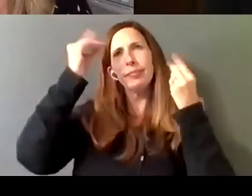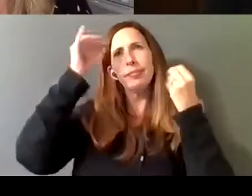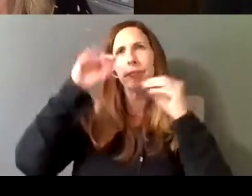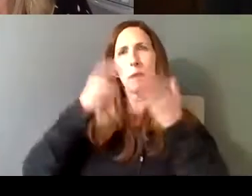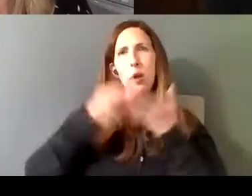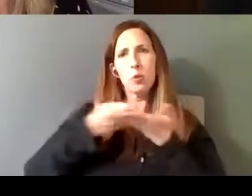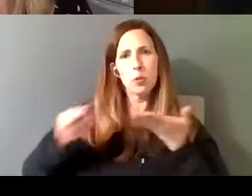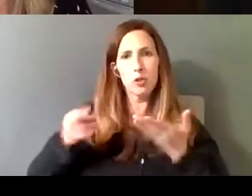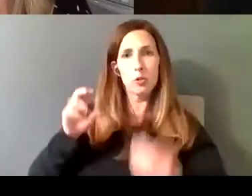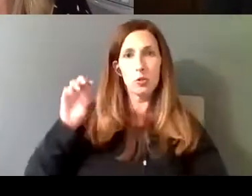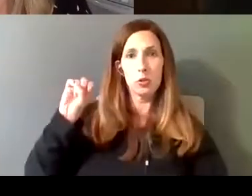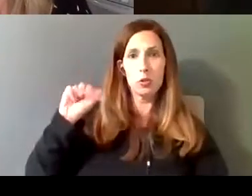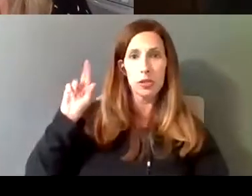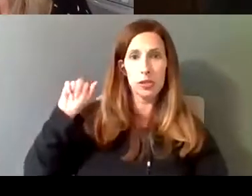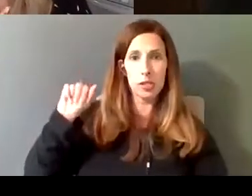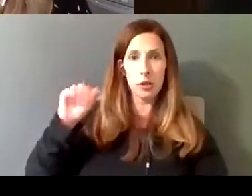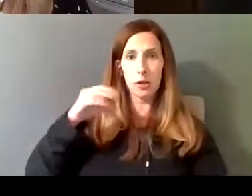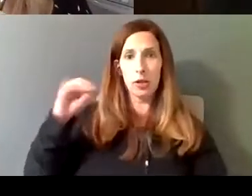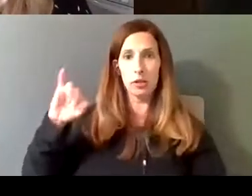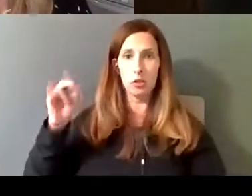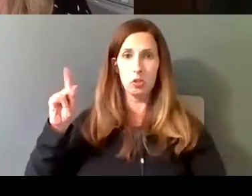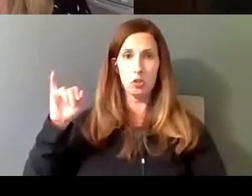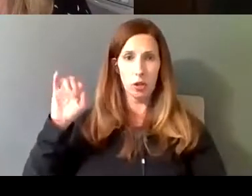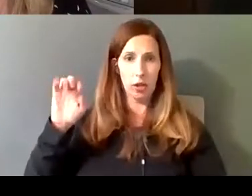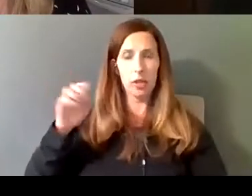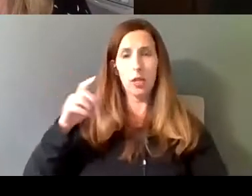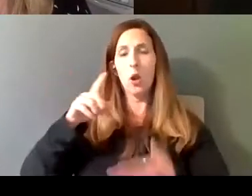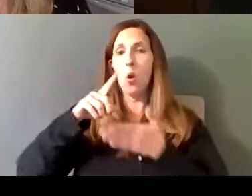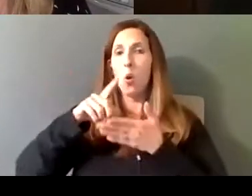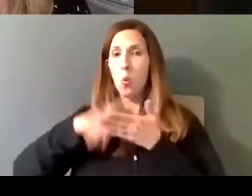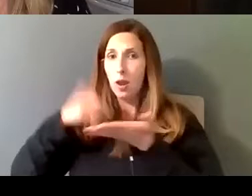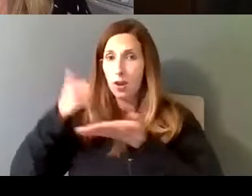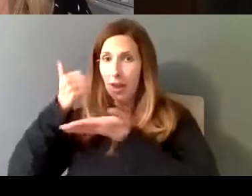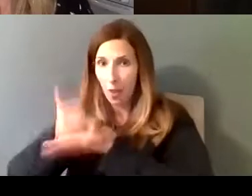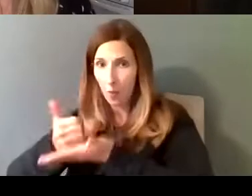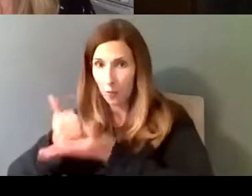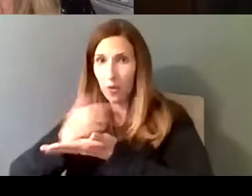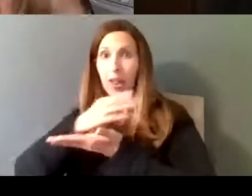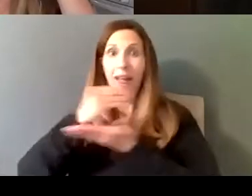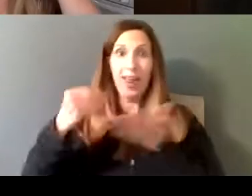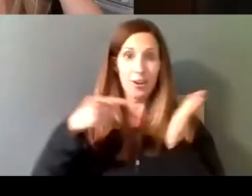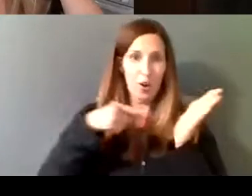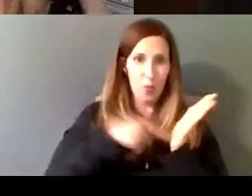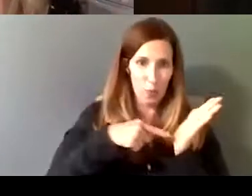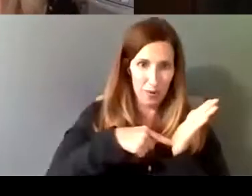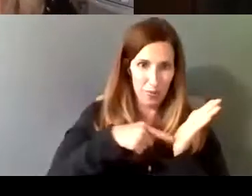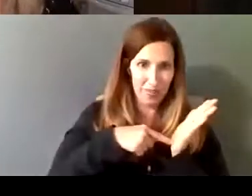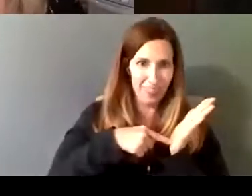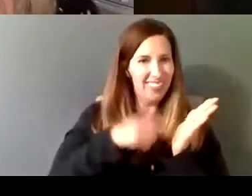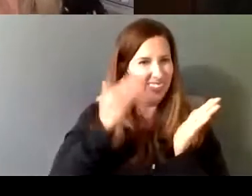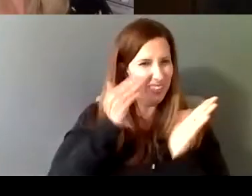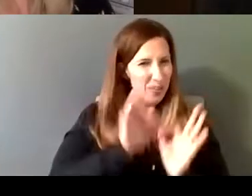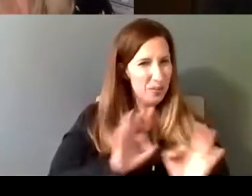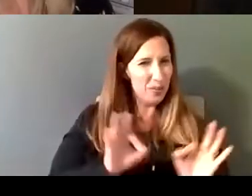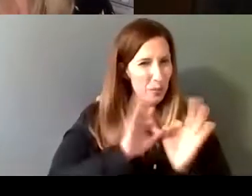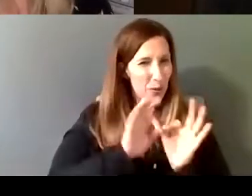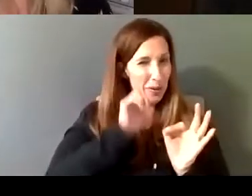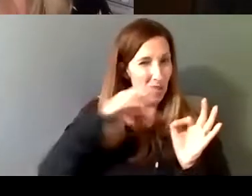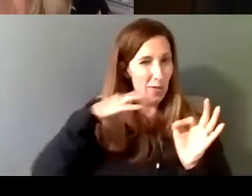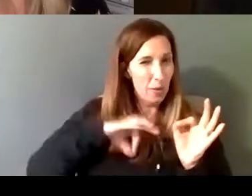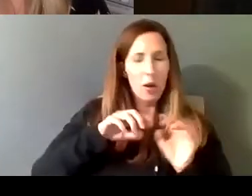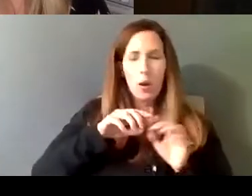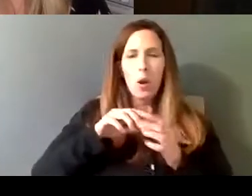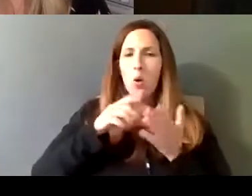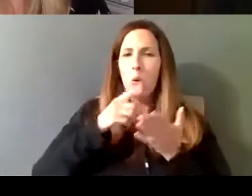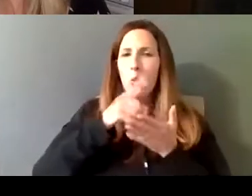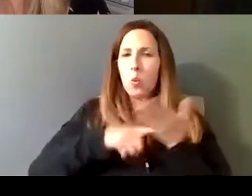Jackie, I'd love to ask what helpful and affordable, because we all know that's really important, especially in nonprofit work, resources have you used to